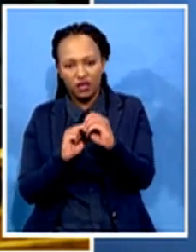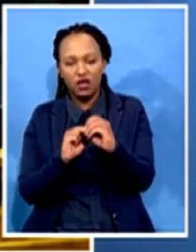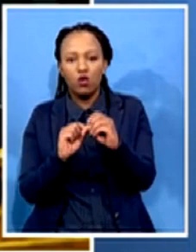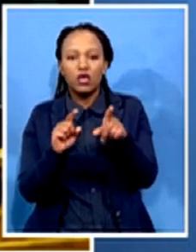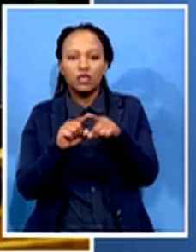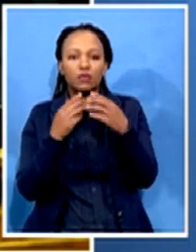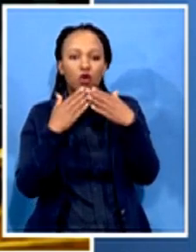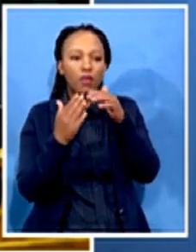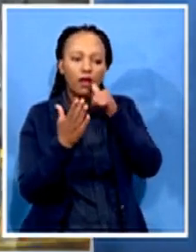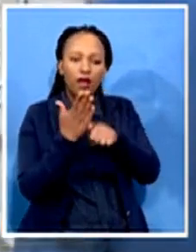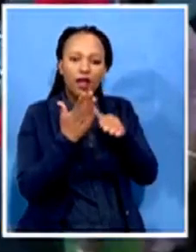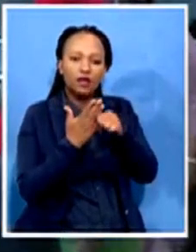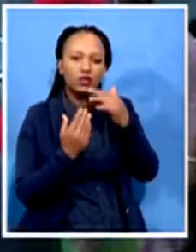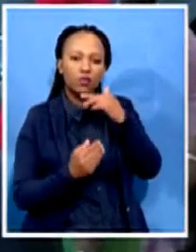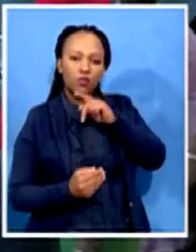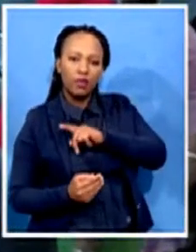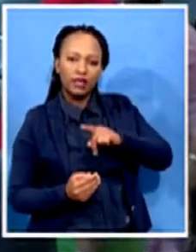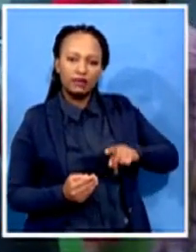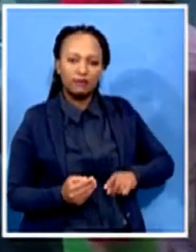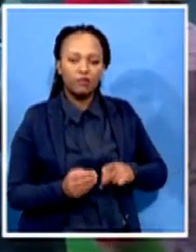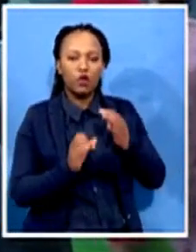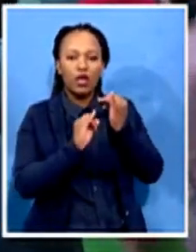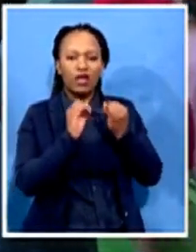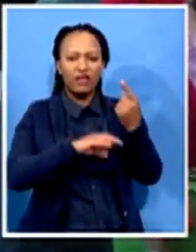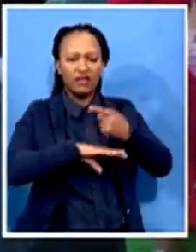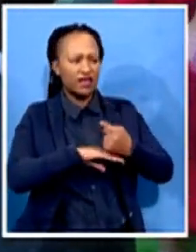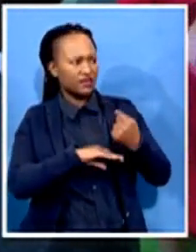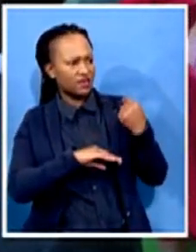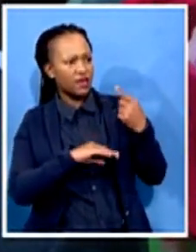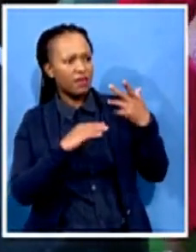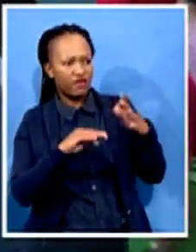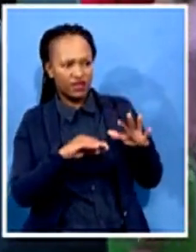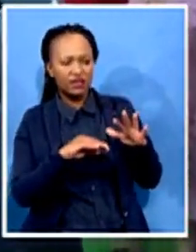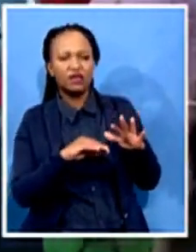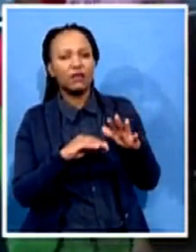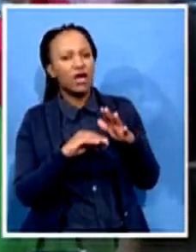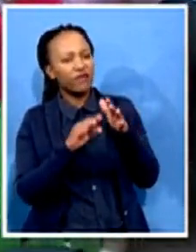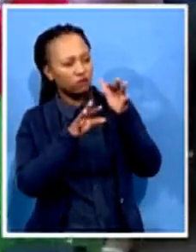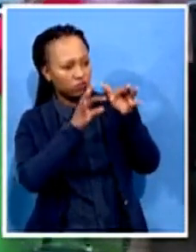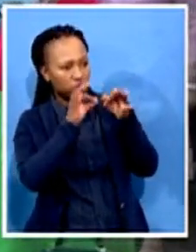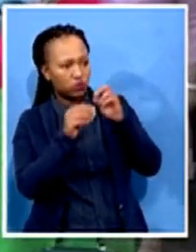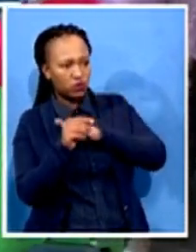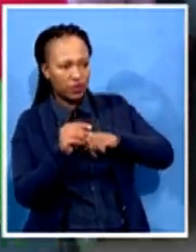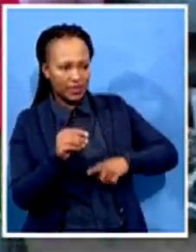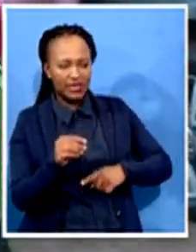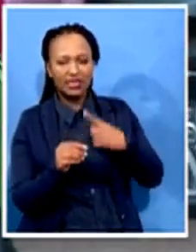some 11 days ago, I made that point to the president to say that he must note this, because